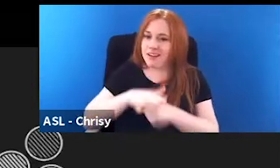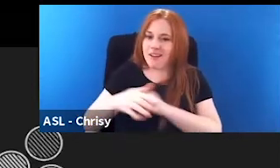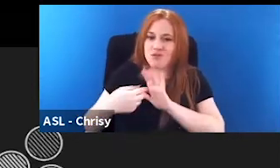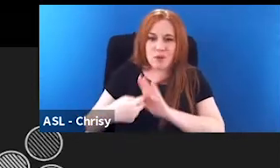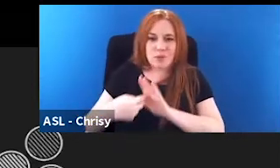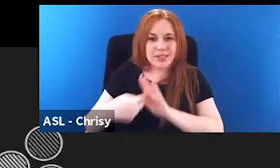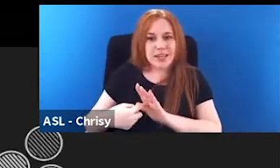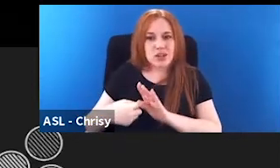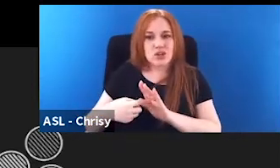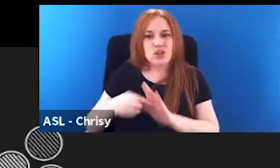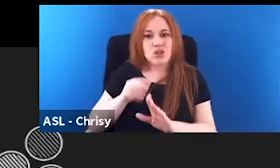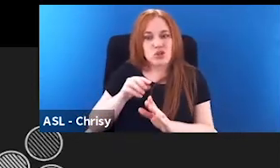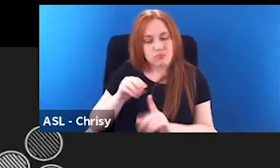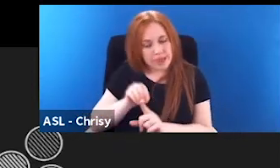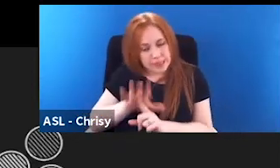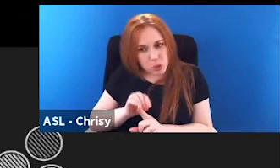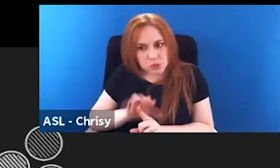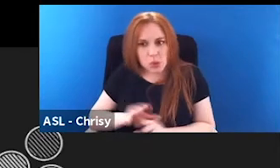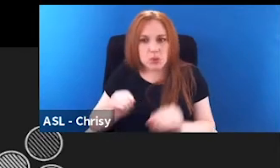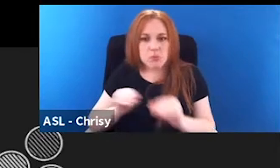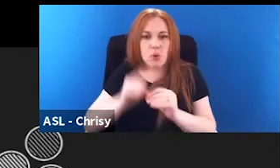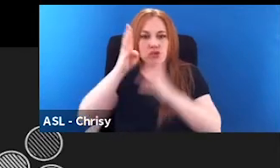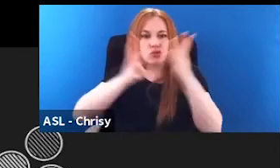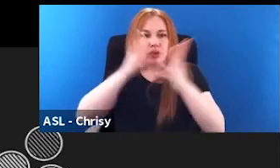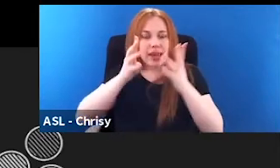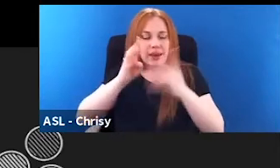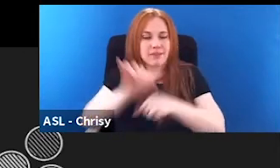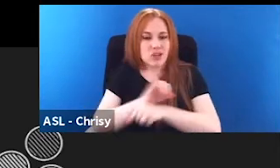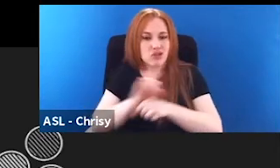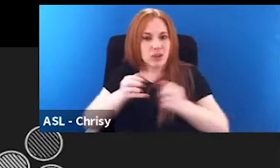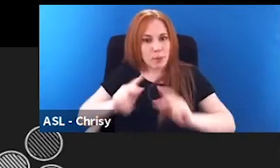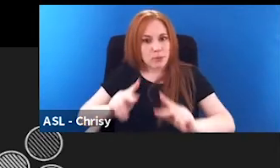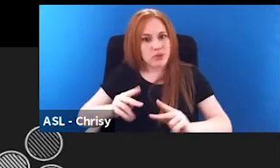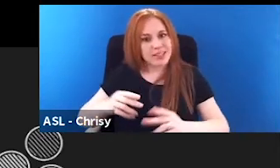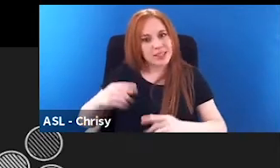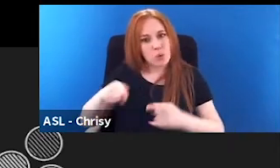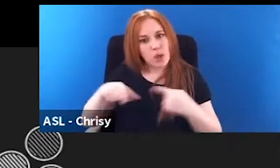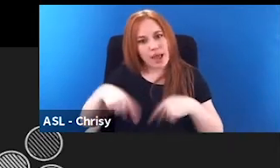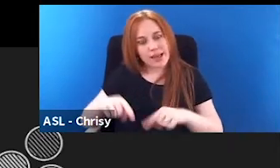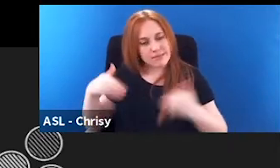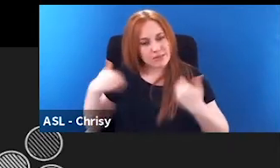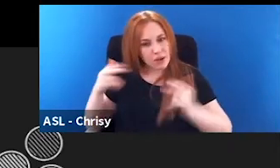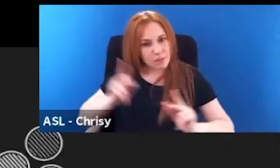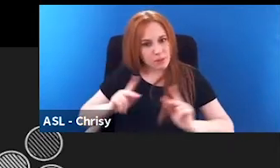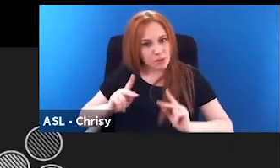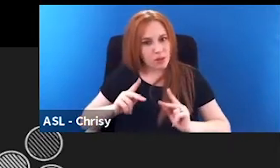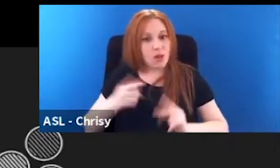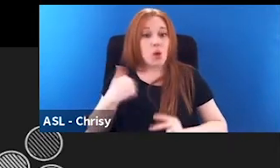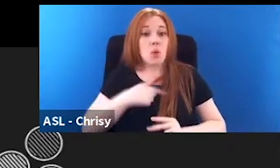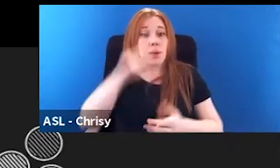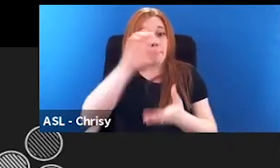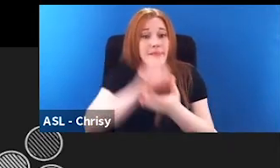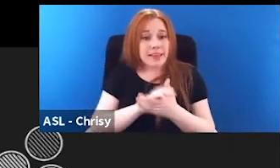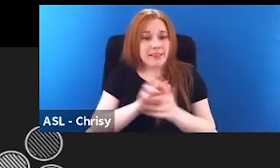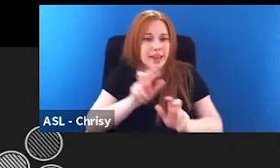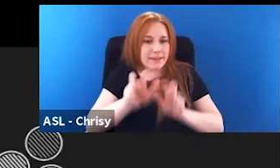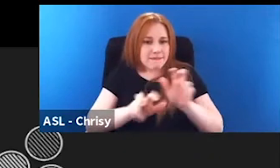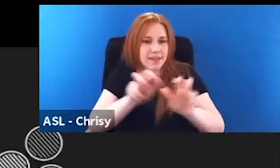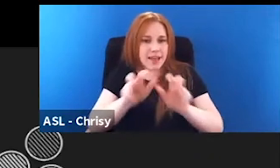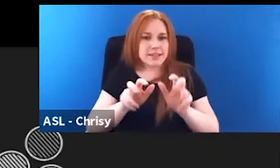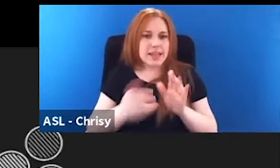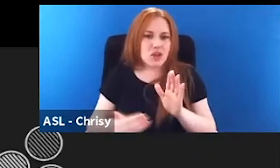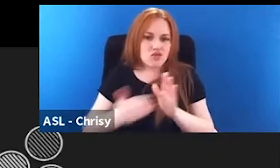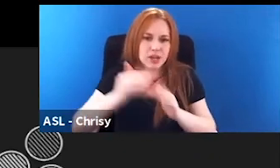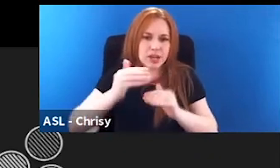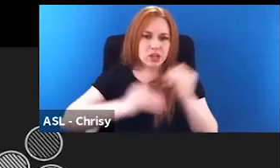creative industries and opportunities early on. By believing and investing in reconstruction of every aspect of